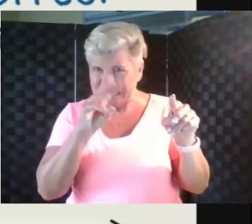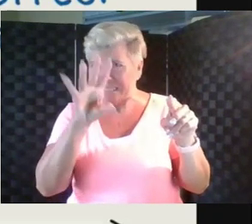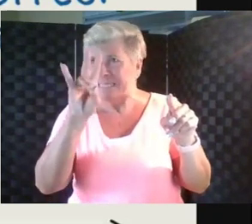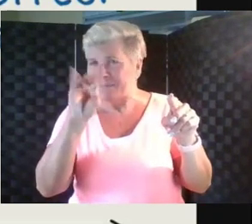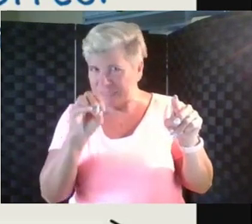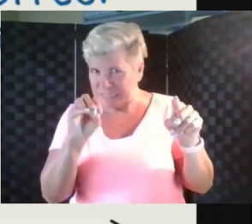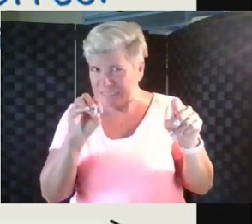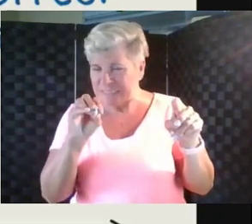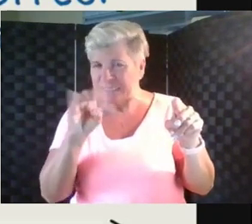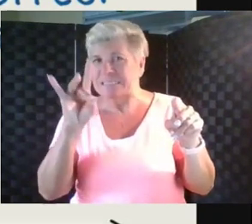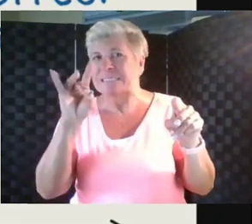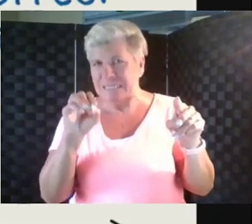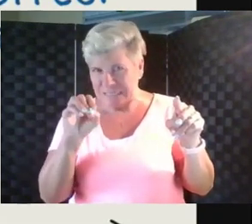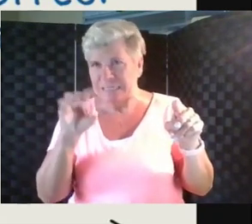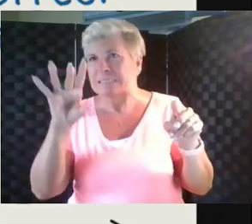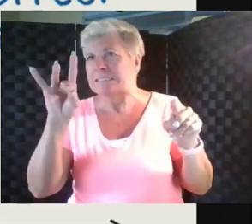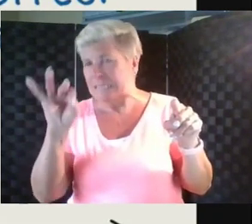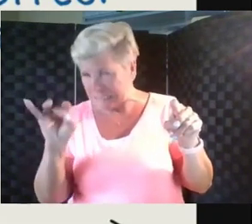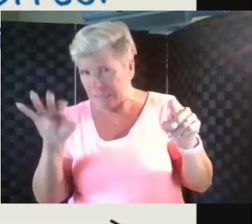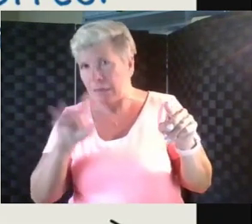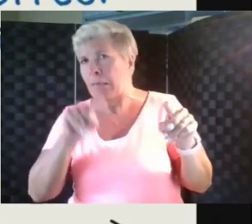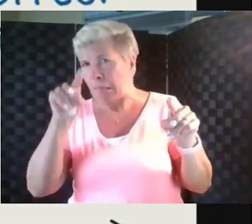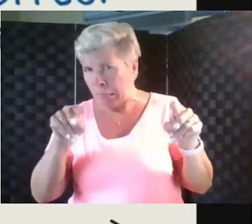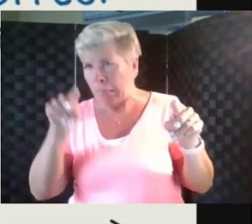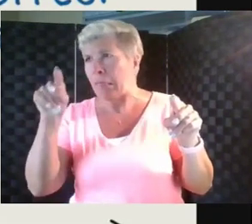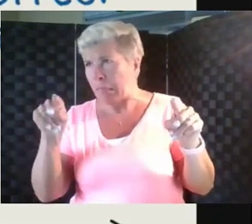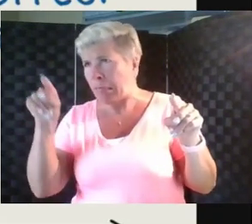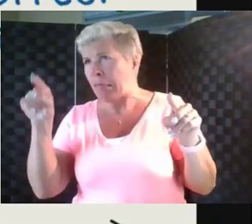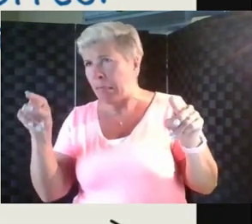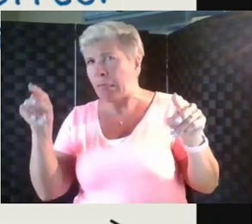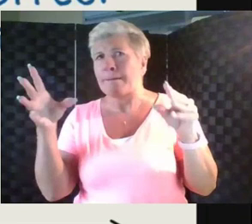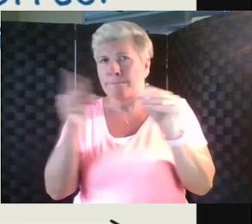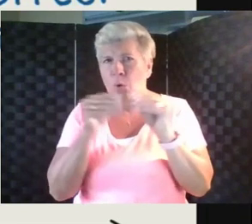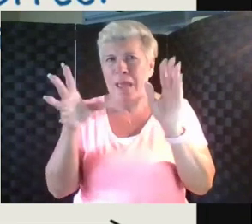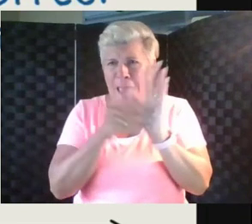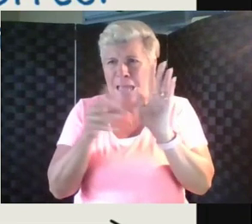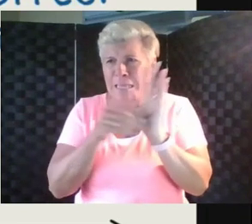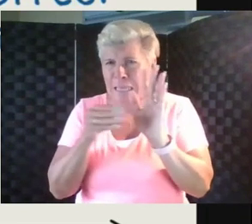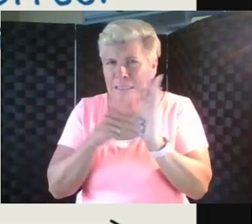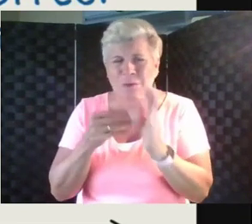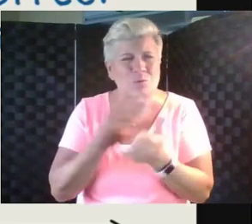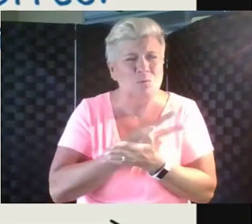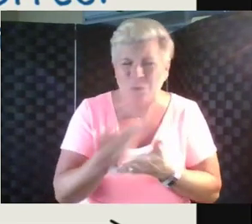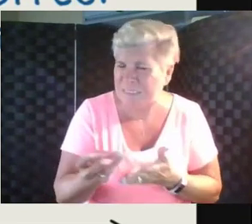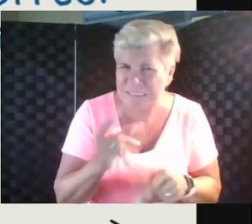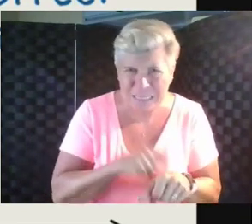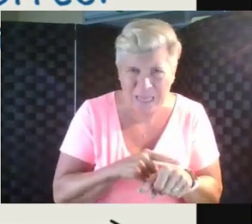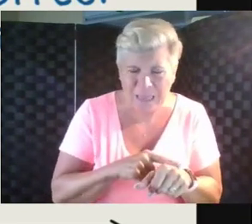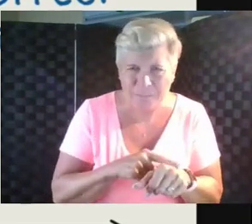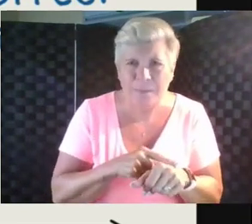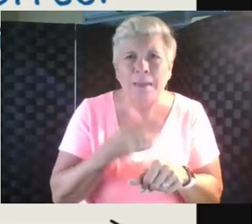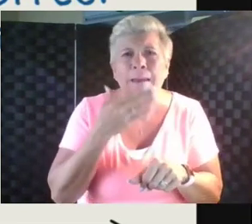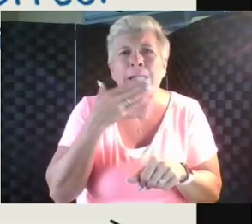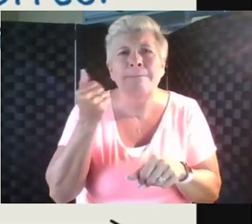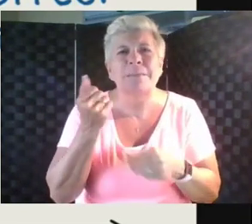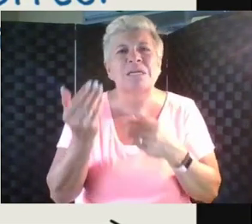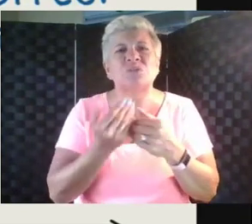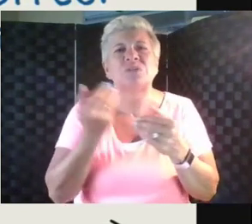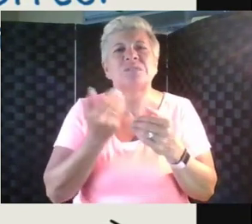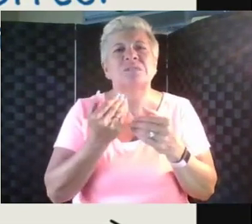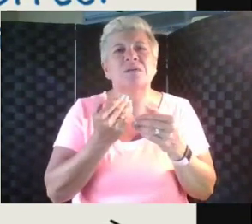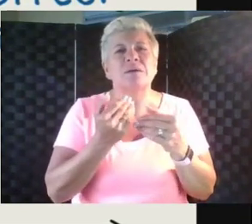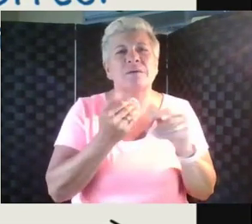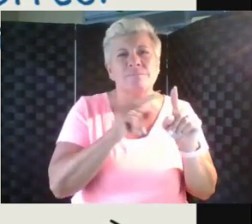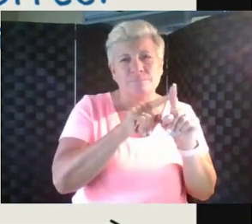to 70, etc., you'll have more to add and you'll waste time. It's more efficient to hop from 42